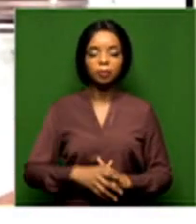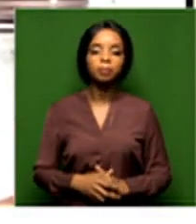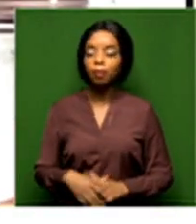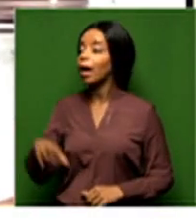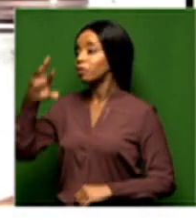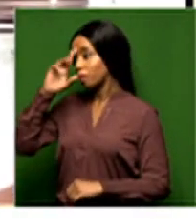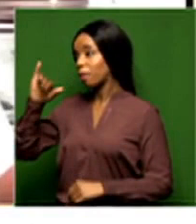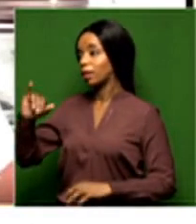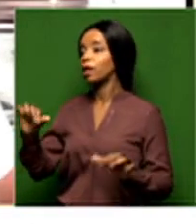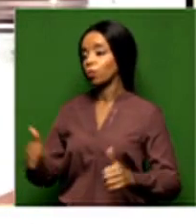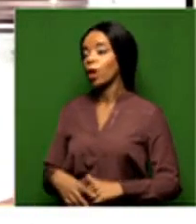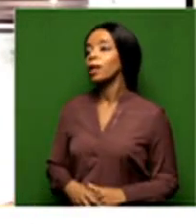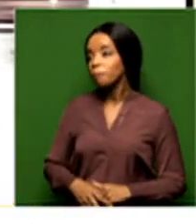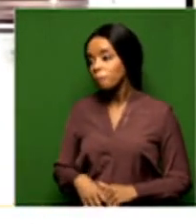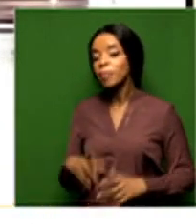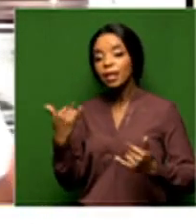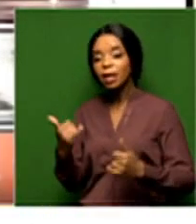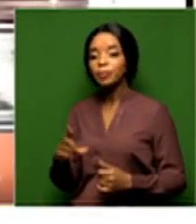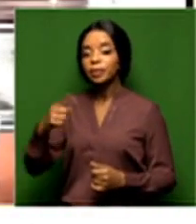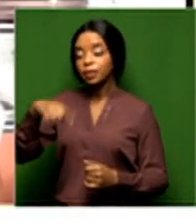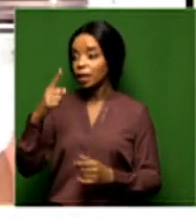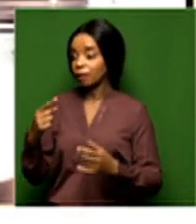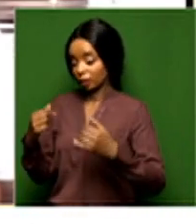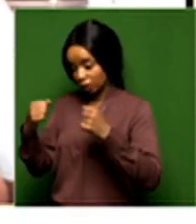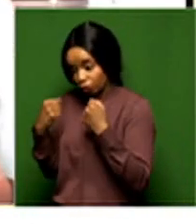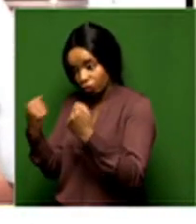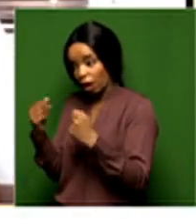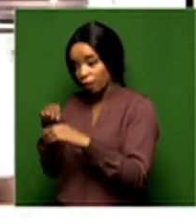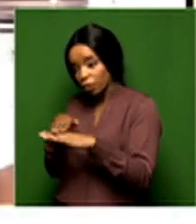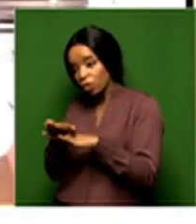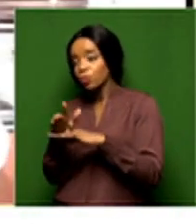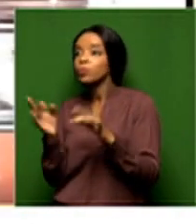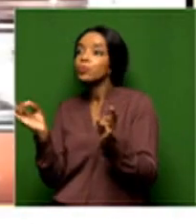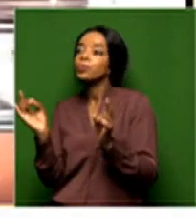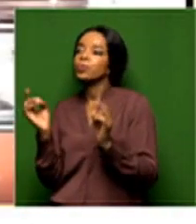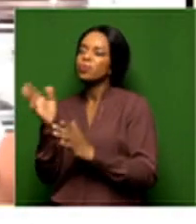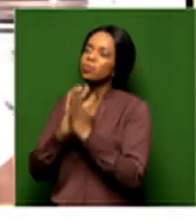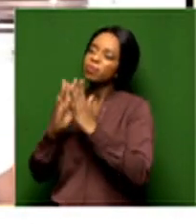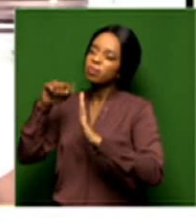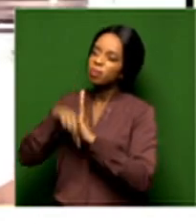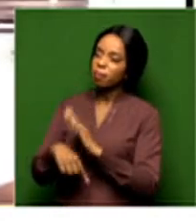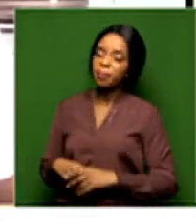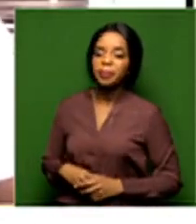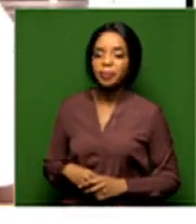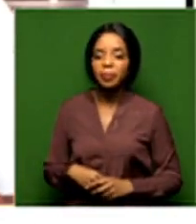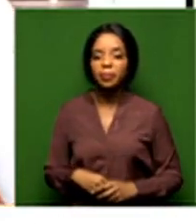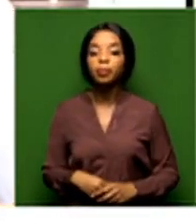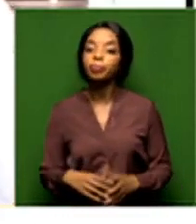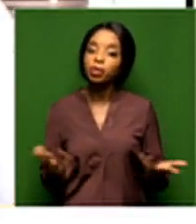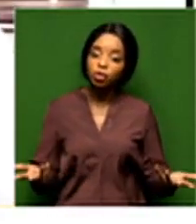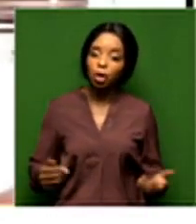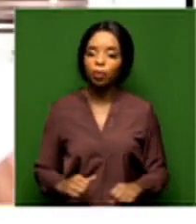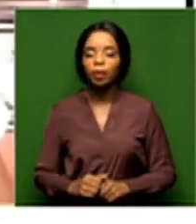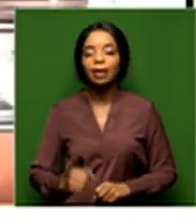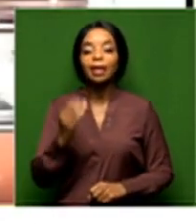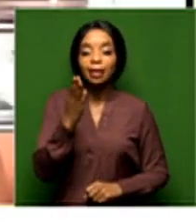remember that very well. Now, first of all, the drive-thru cinema experience, do tell us a bit more about this event. So this